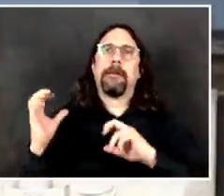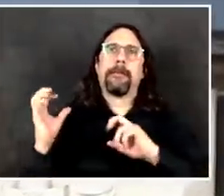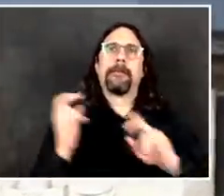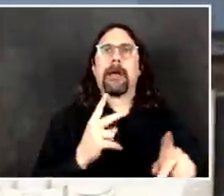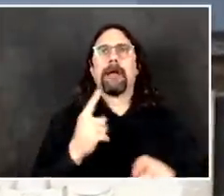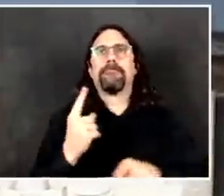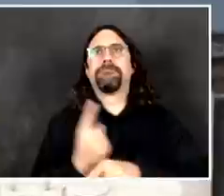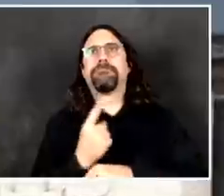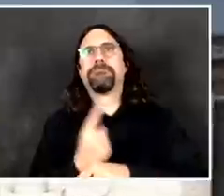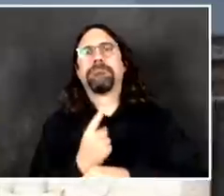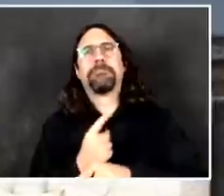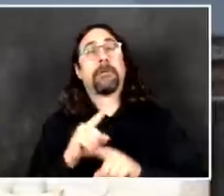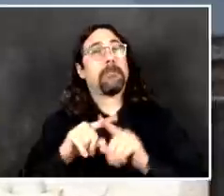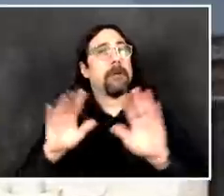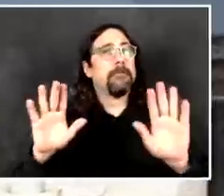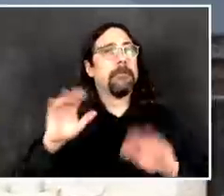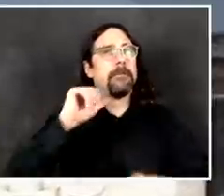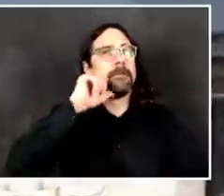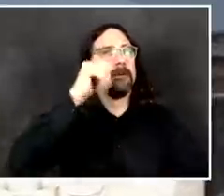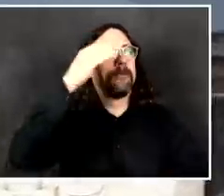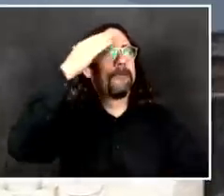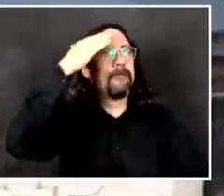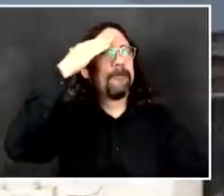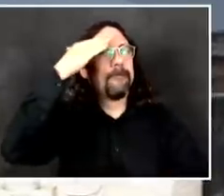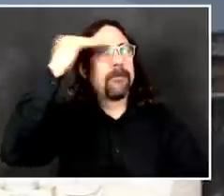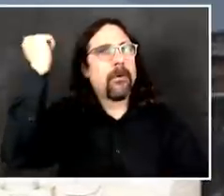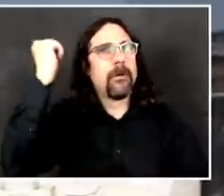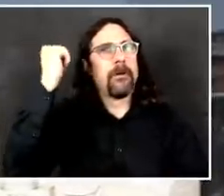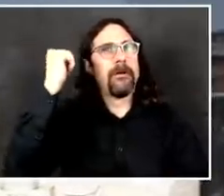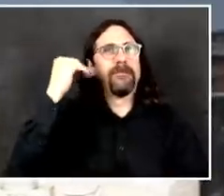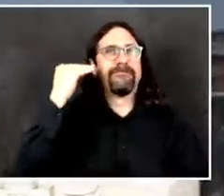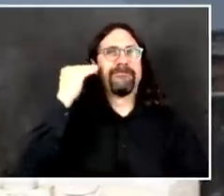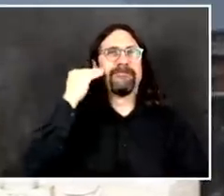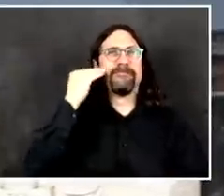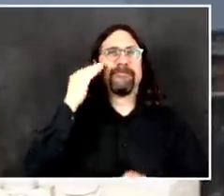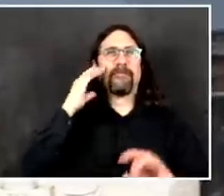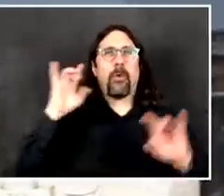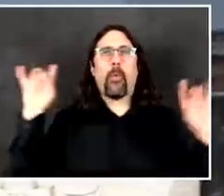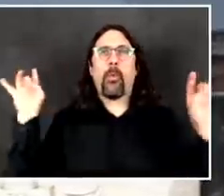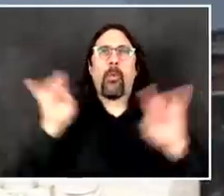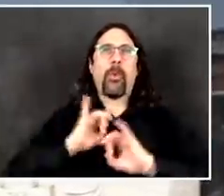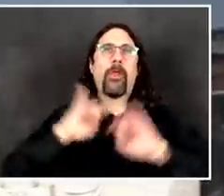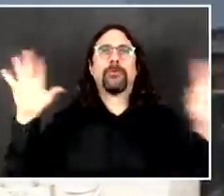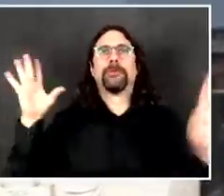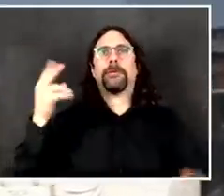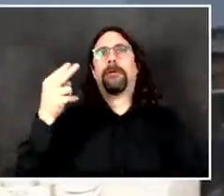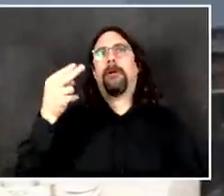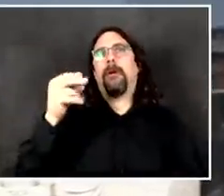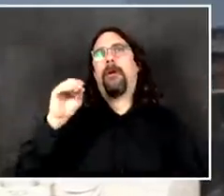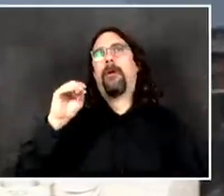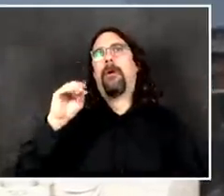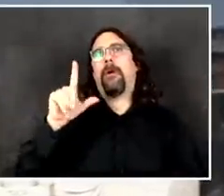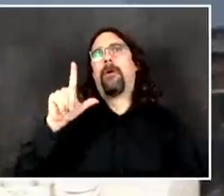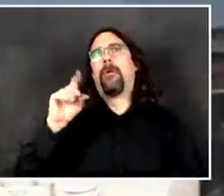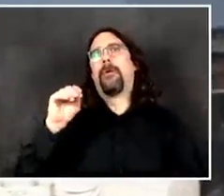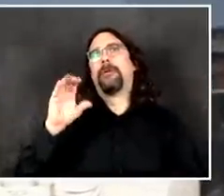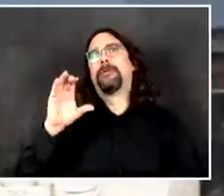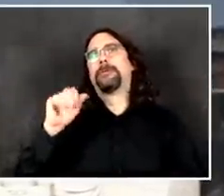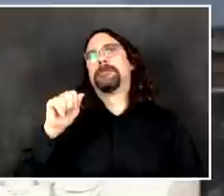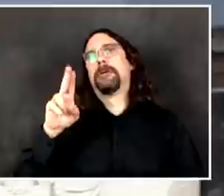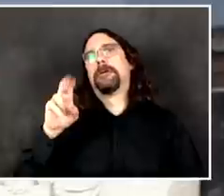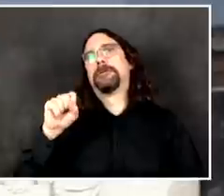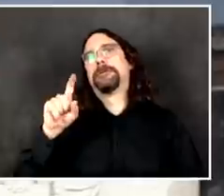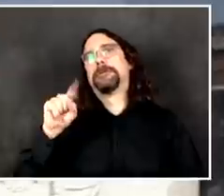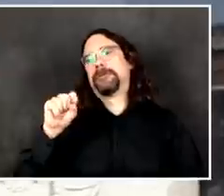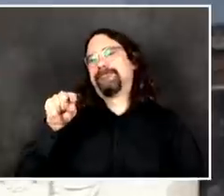not just for the Jewish community and our Jewish brothers and sisters, but for everyone to learn the lessons of the Holocaust, to think about what it